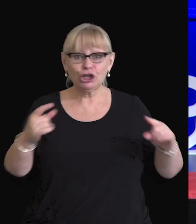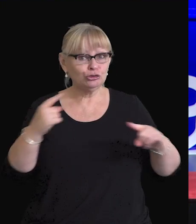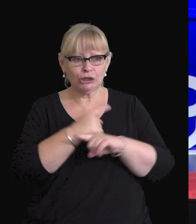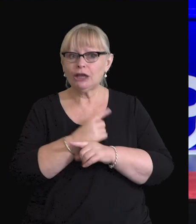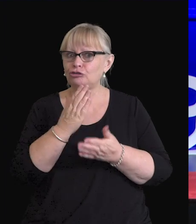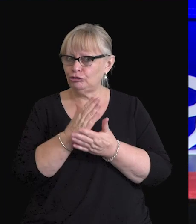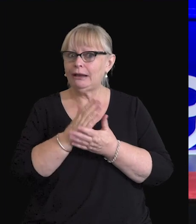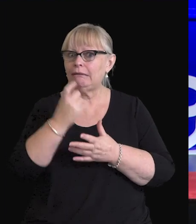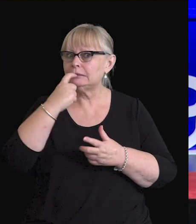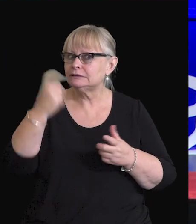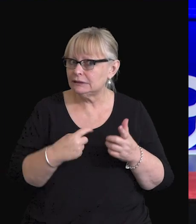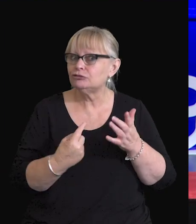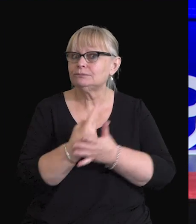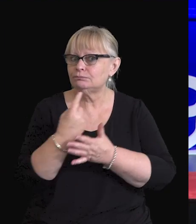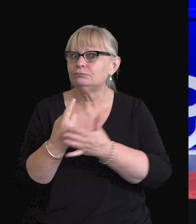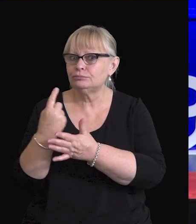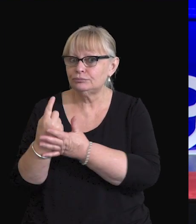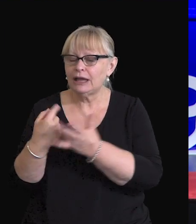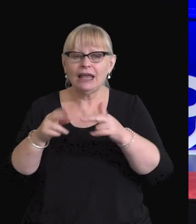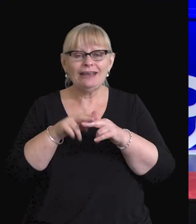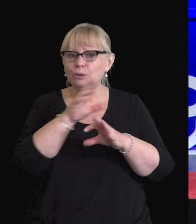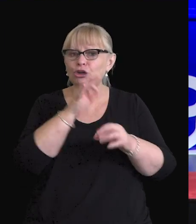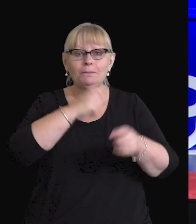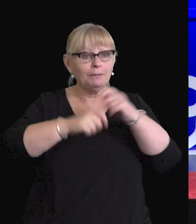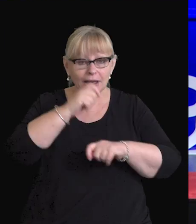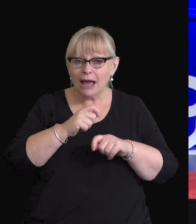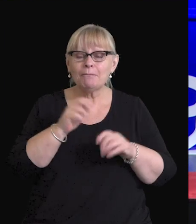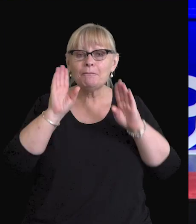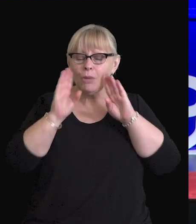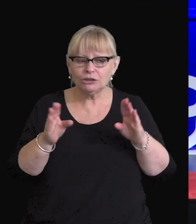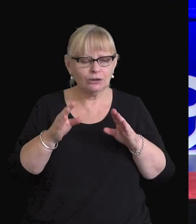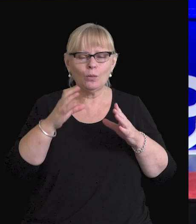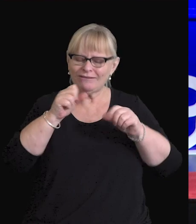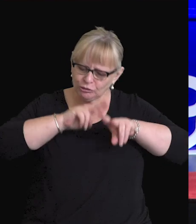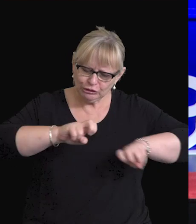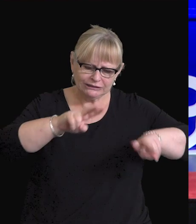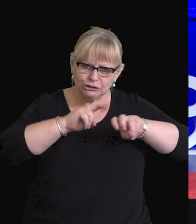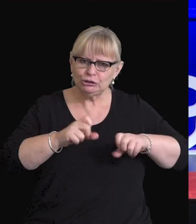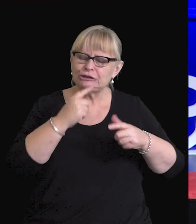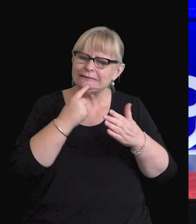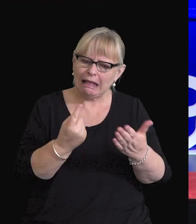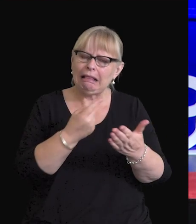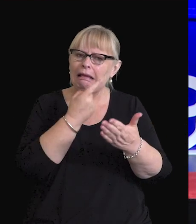very grim. The price of not modernising our democracy is grim. Study after study tells us